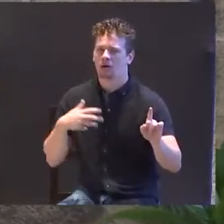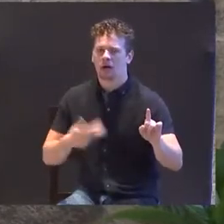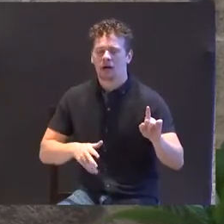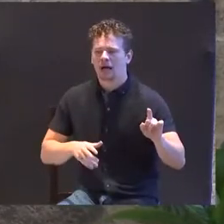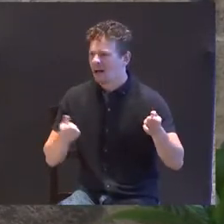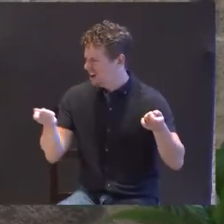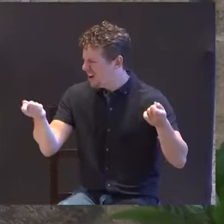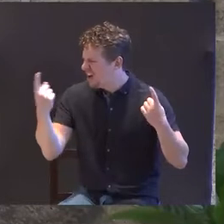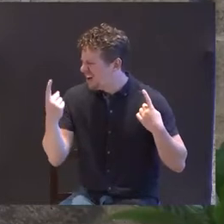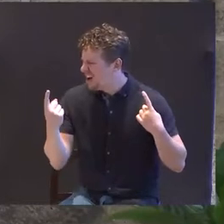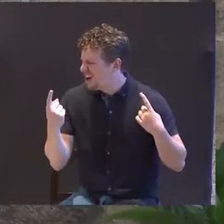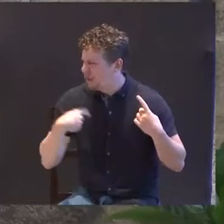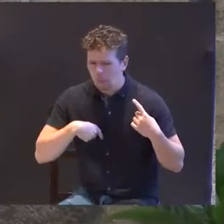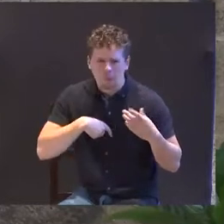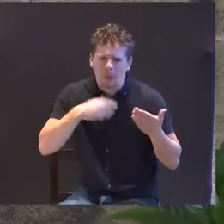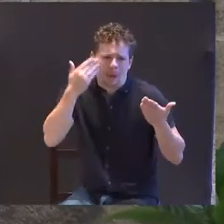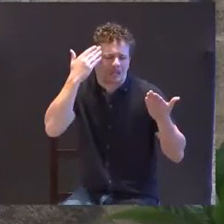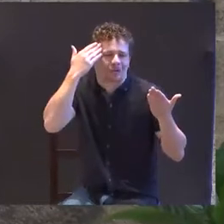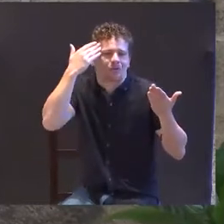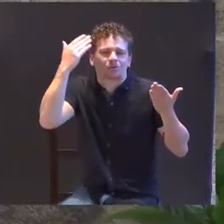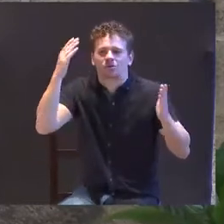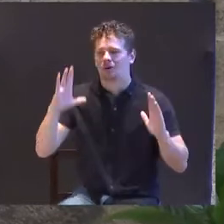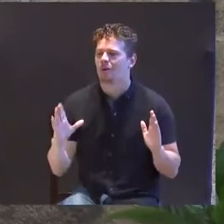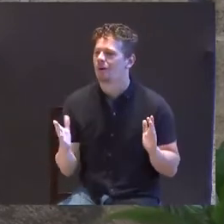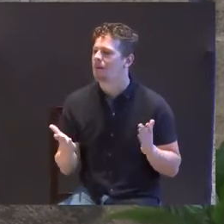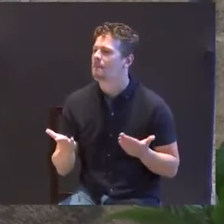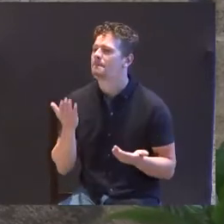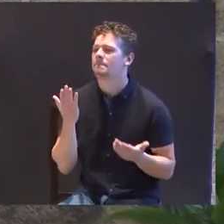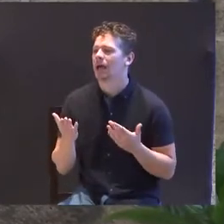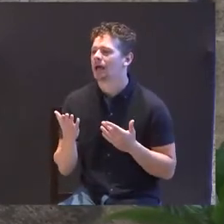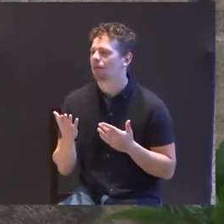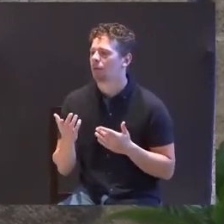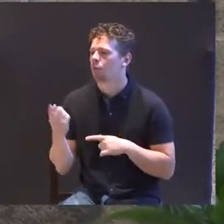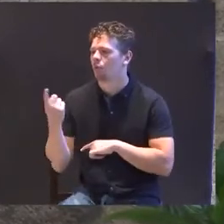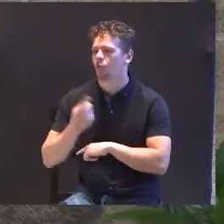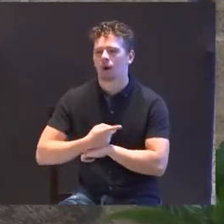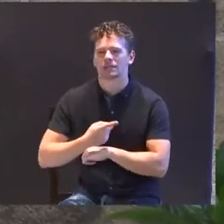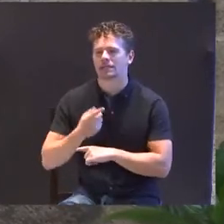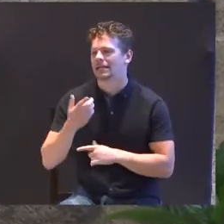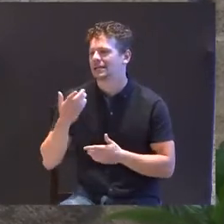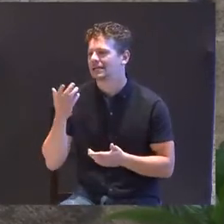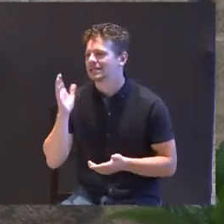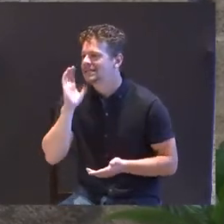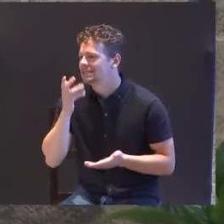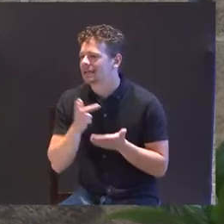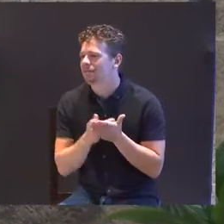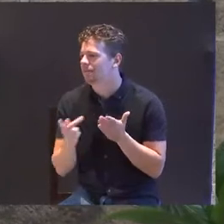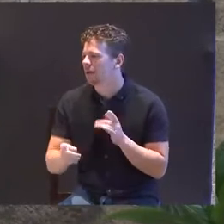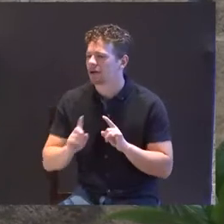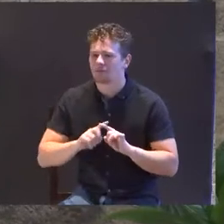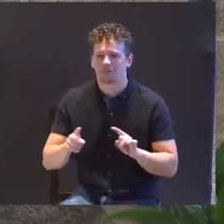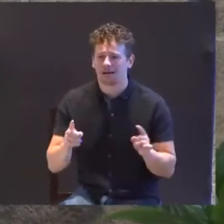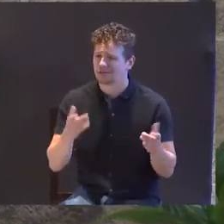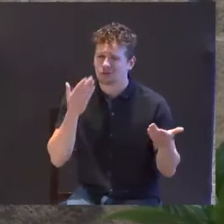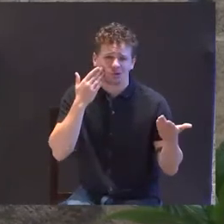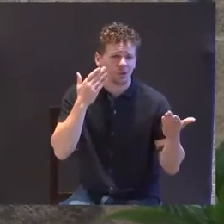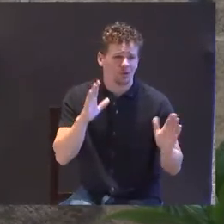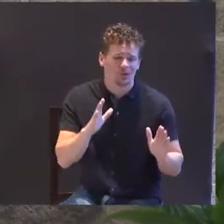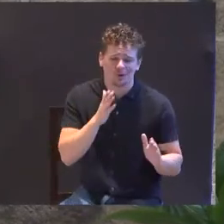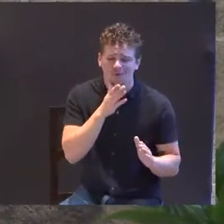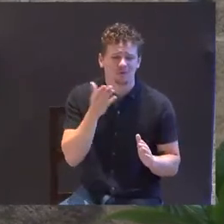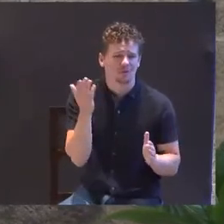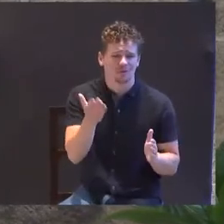don't know. We don't know what's going to happen. God knows, and I don't have to know. But James Taylor